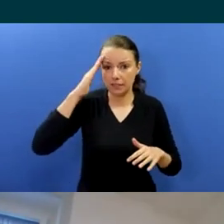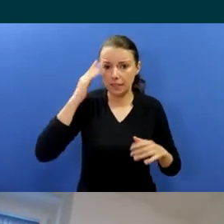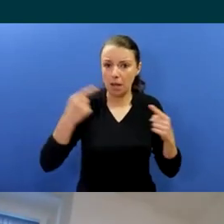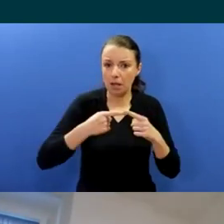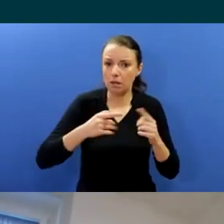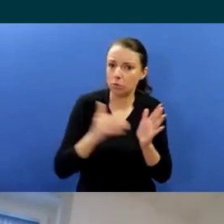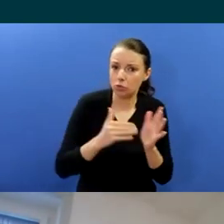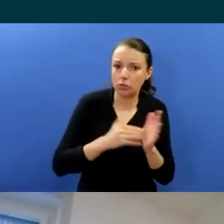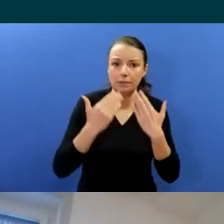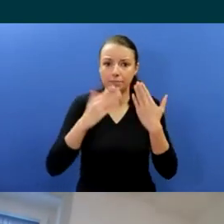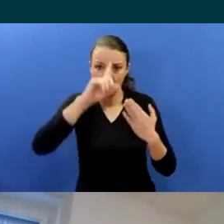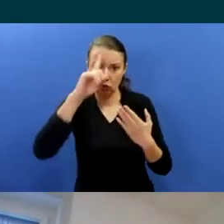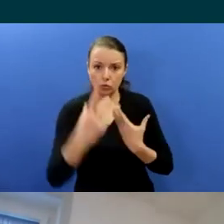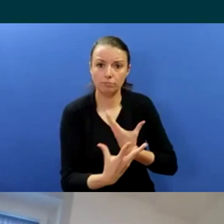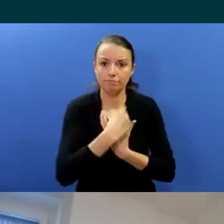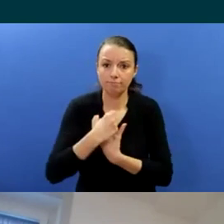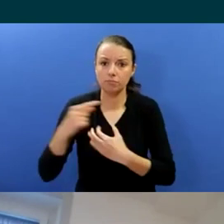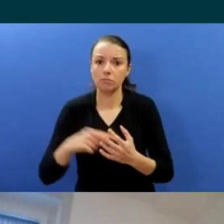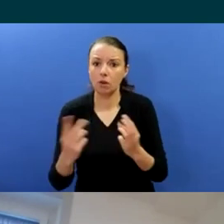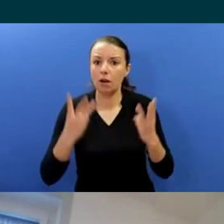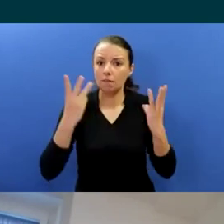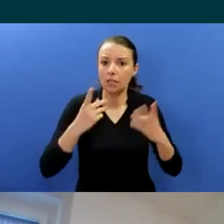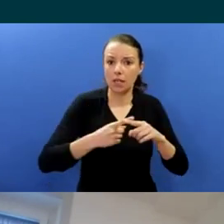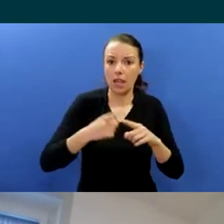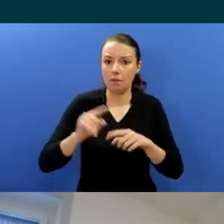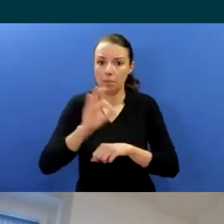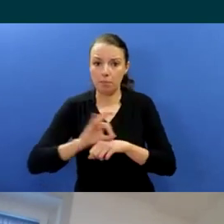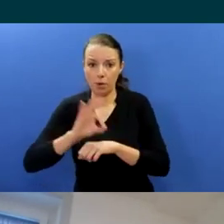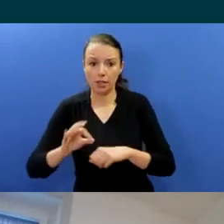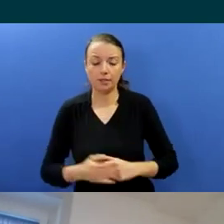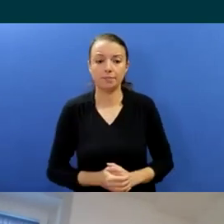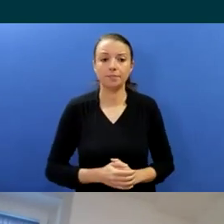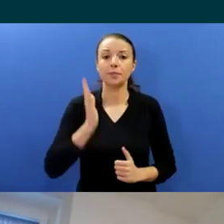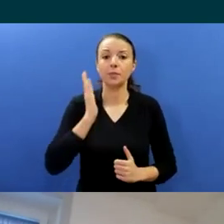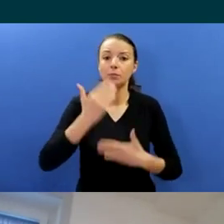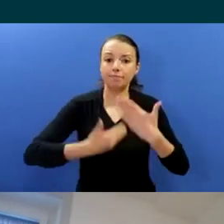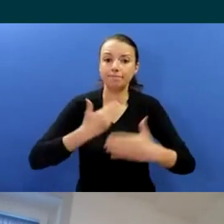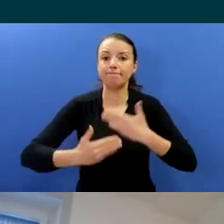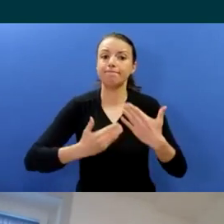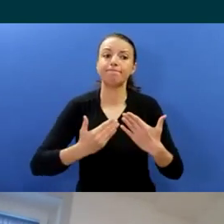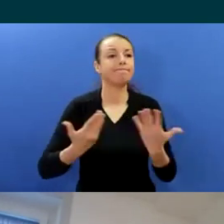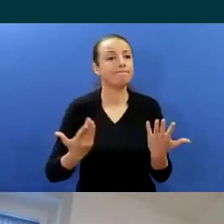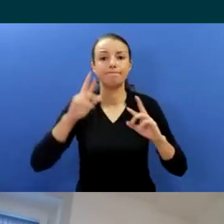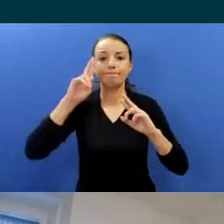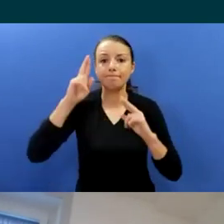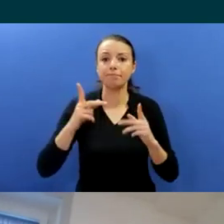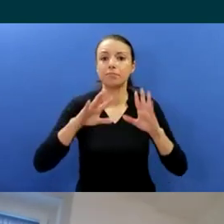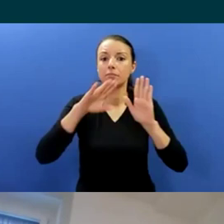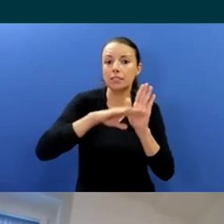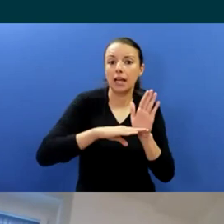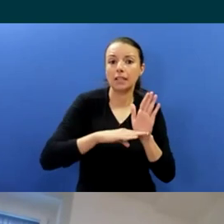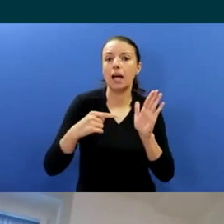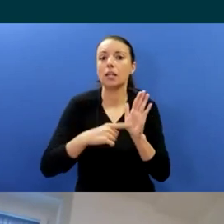important for us. And then we defined the rules together with our contractor. And during